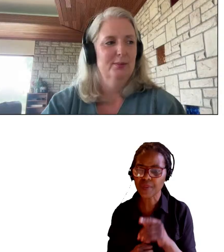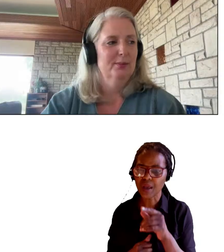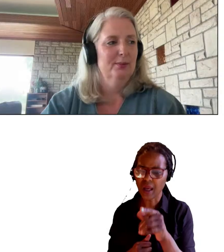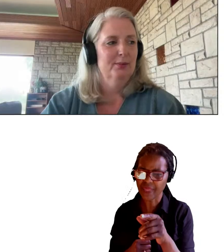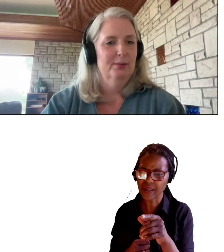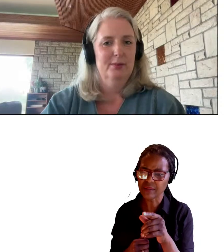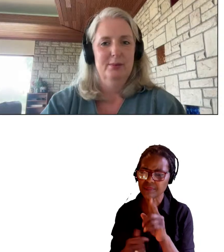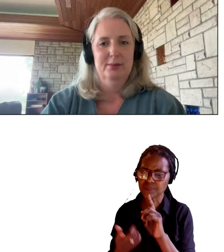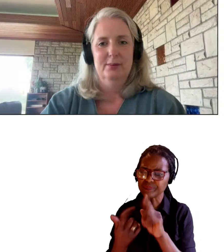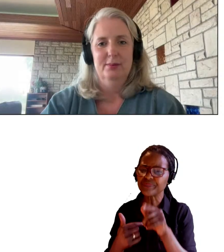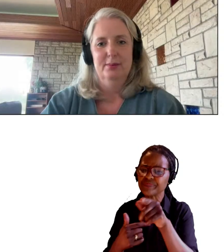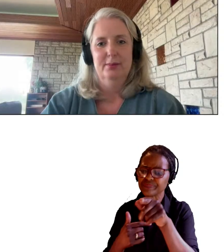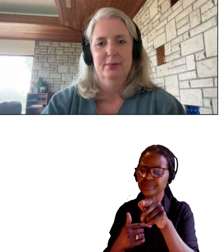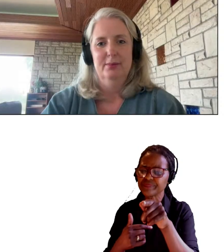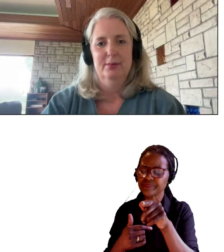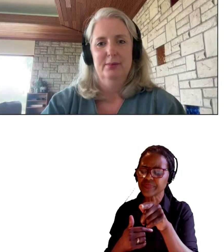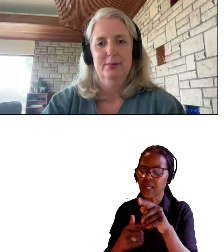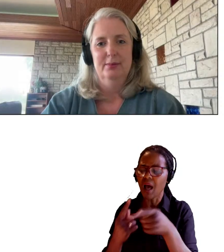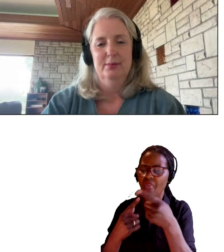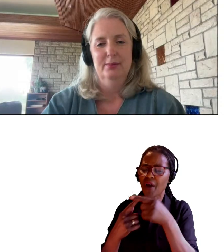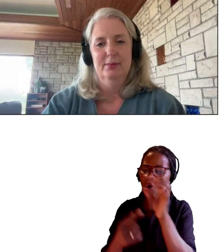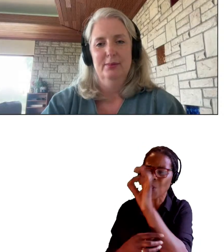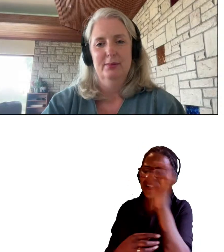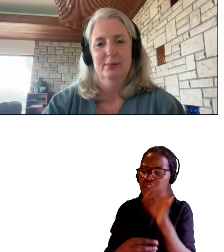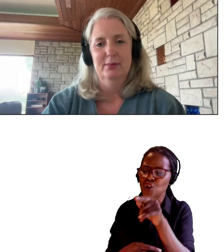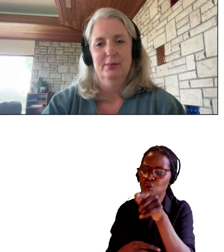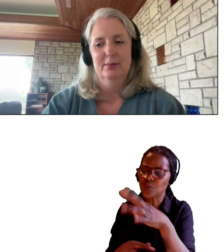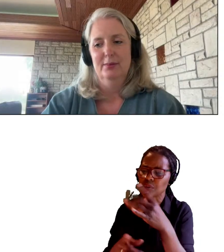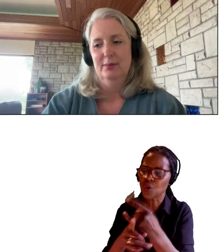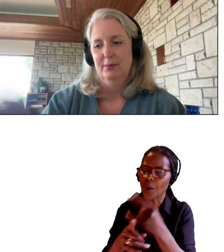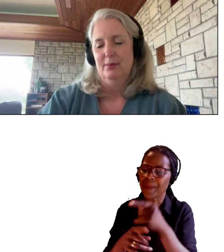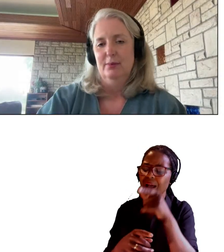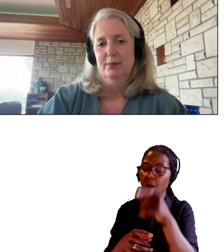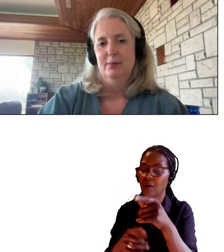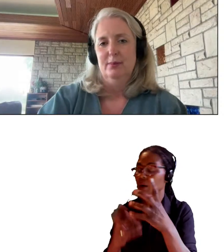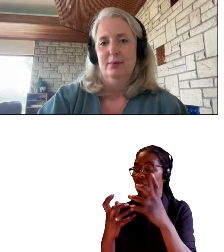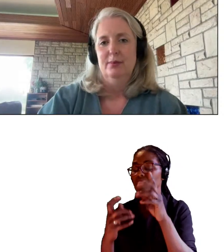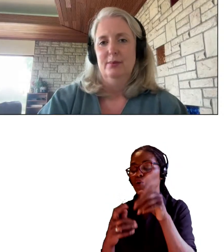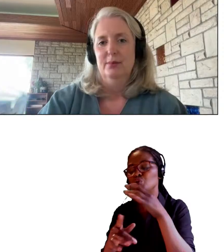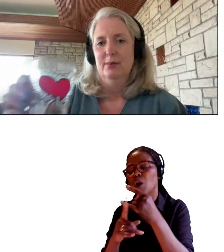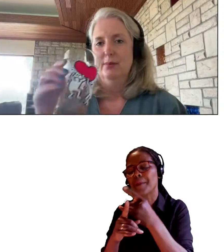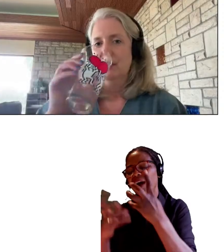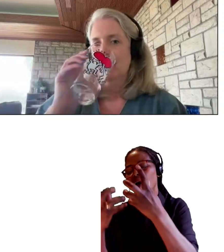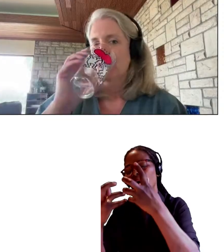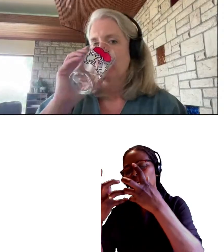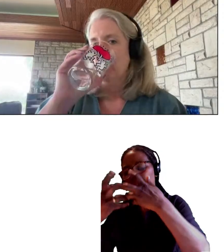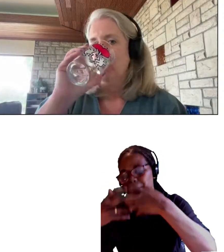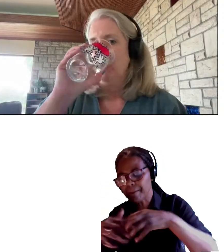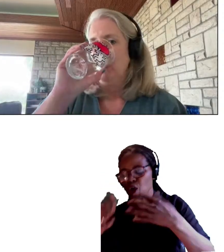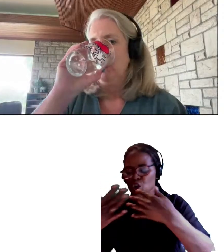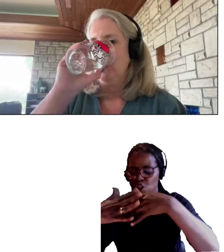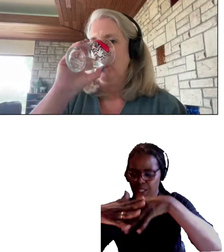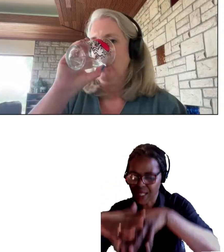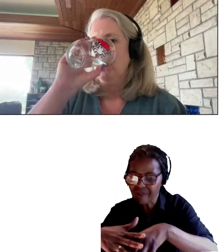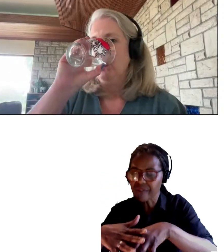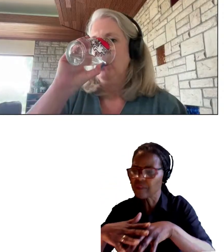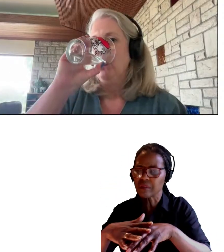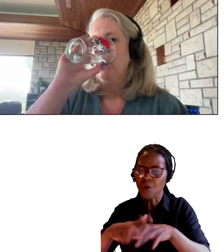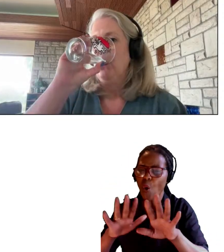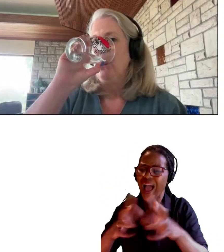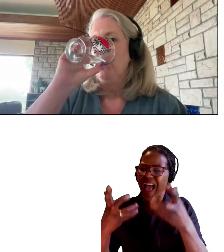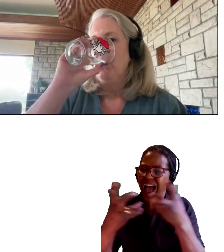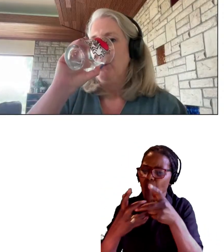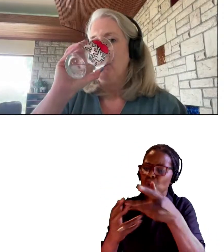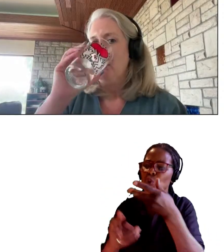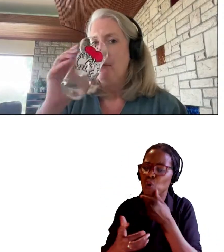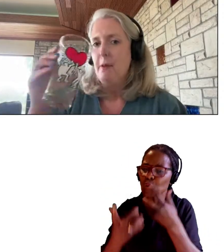technology itself that's, you know, whether it's immersive or not immersive, it's how you're using it and how you're engaging your audience that makes it